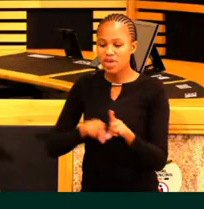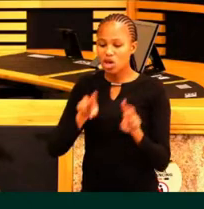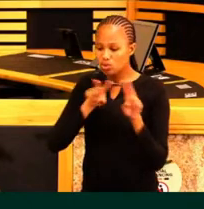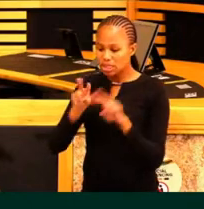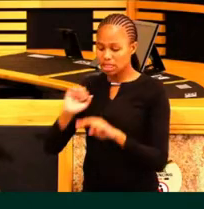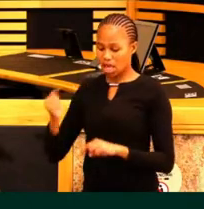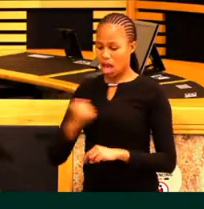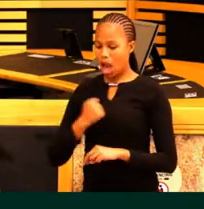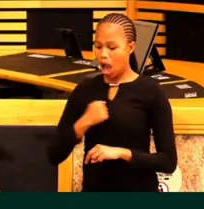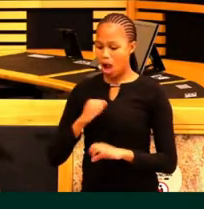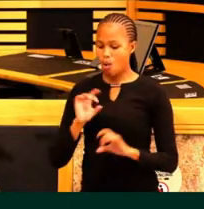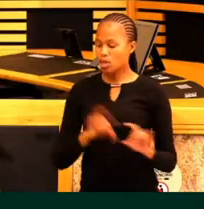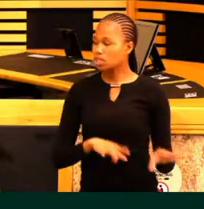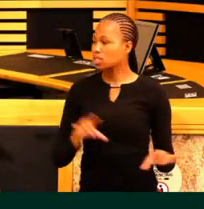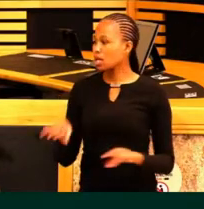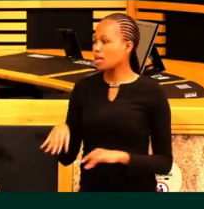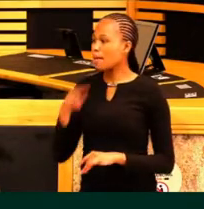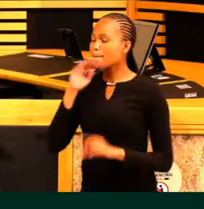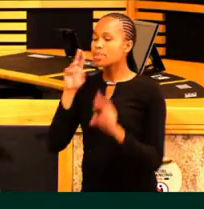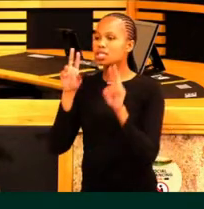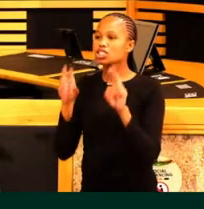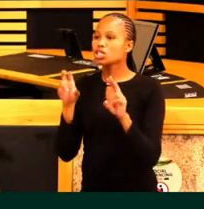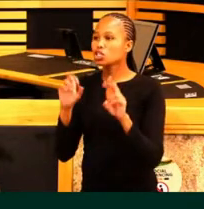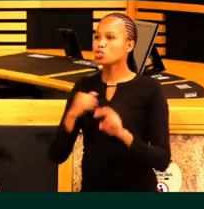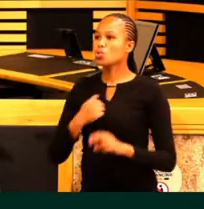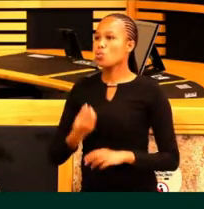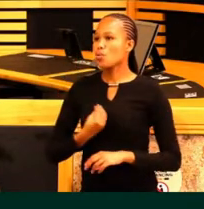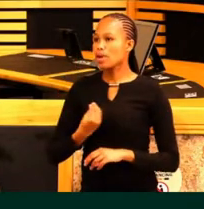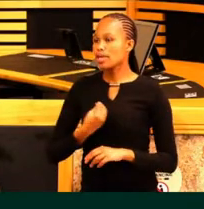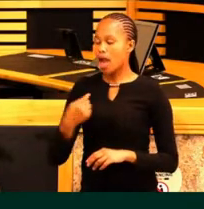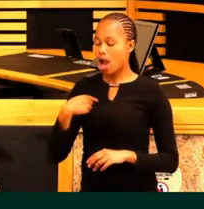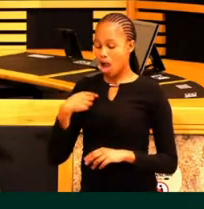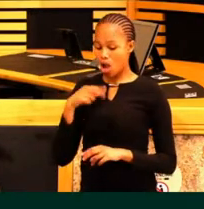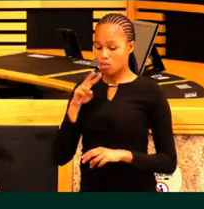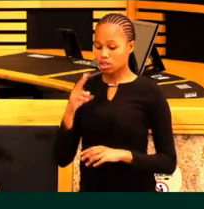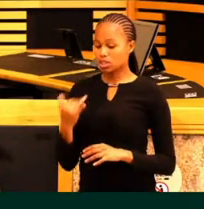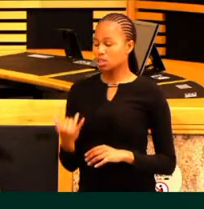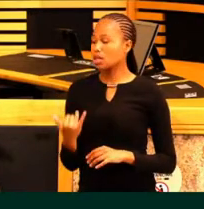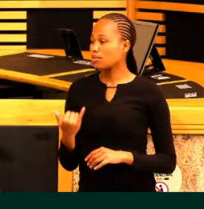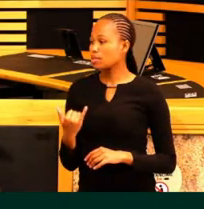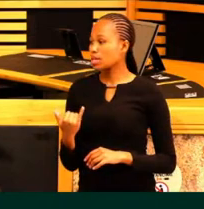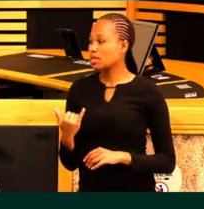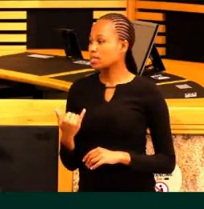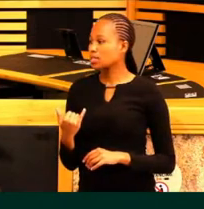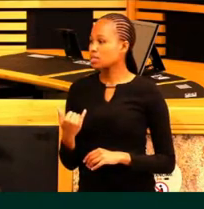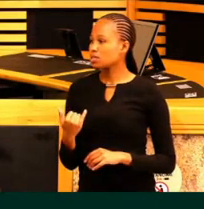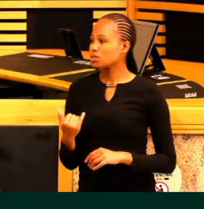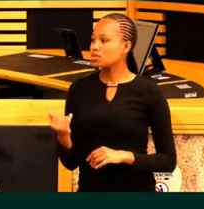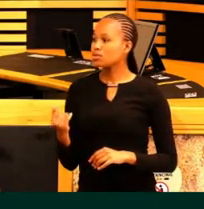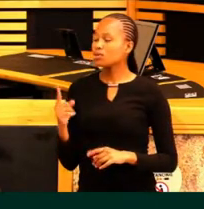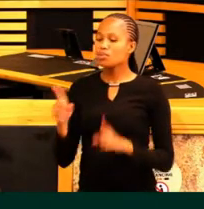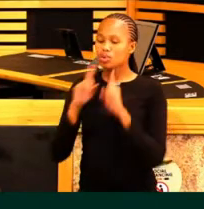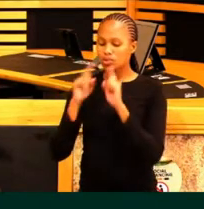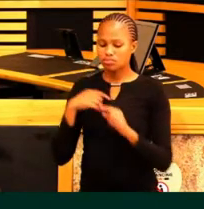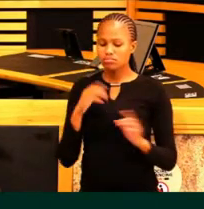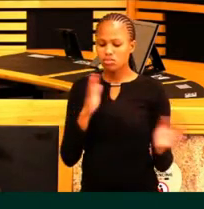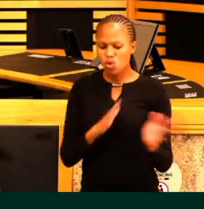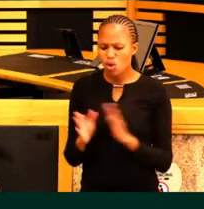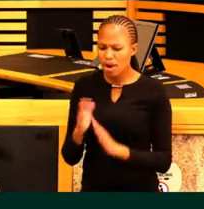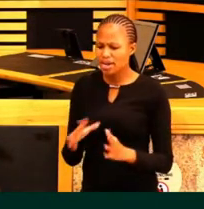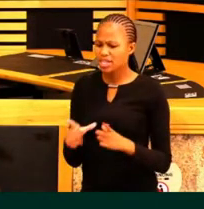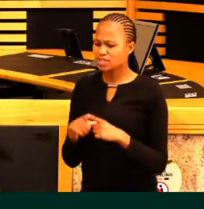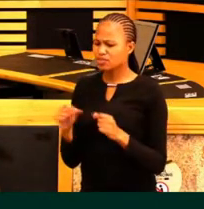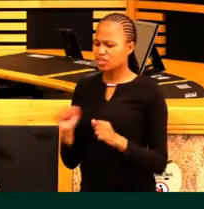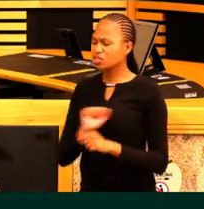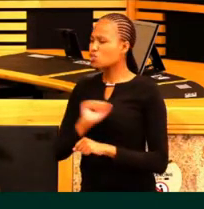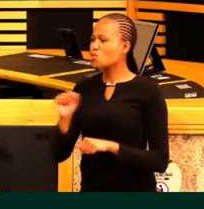struggle which is an issue that young people are facing today and you call us disorganized you call us radical yet in